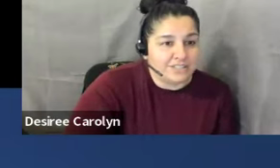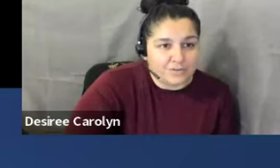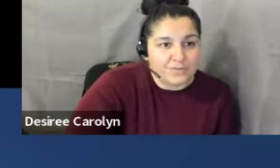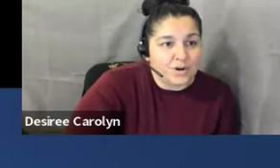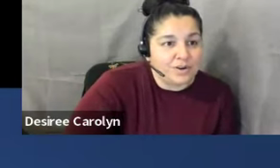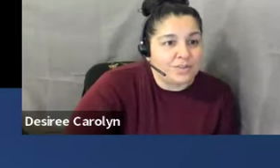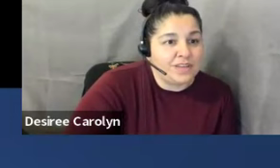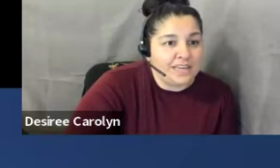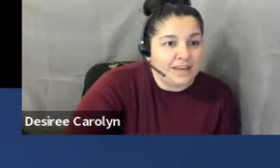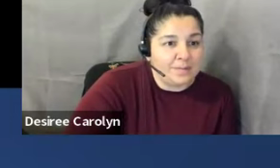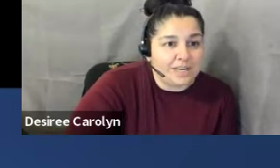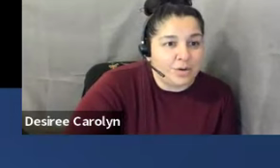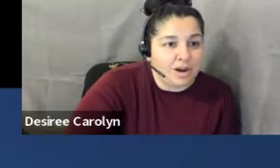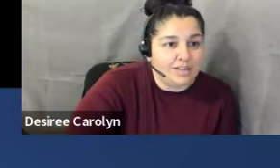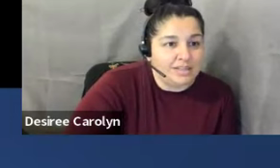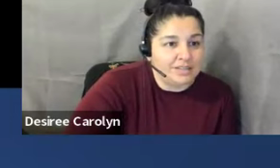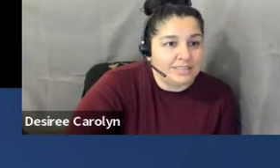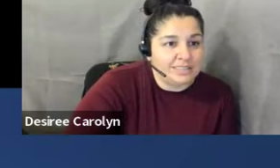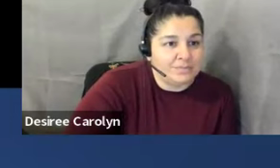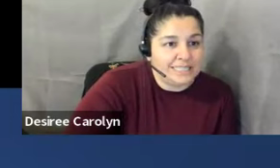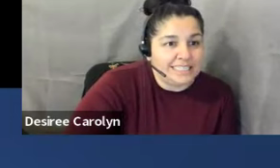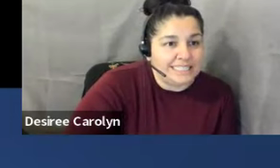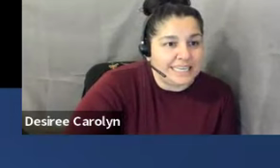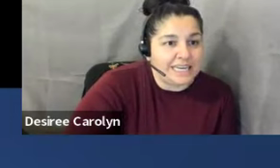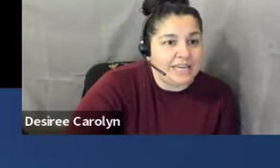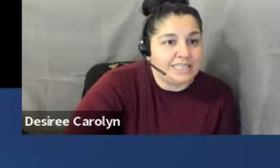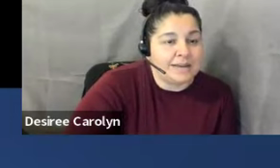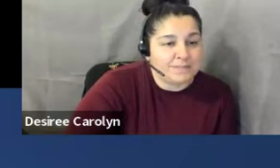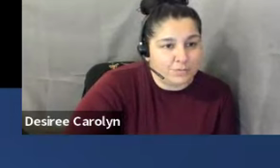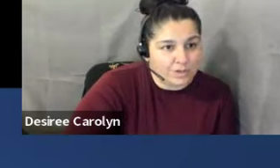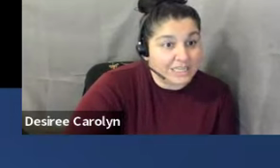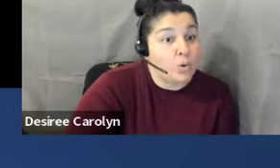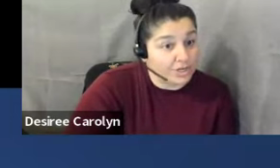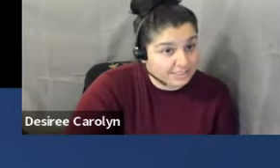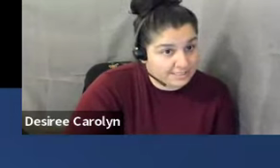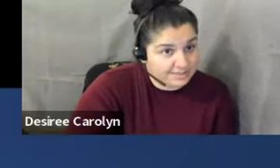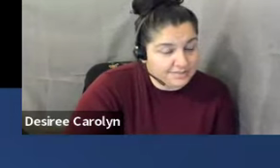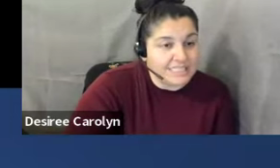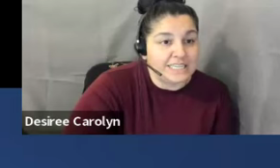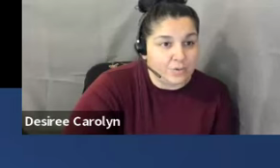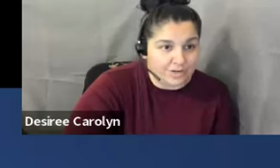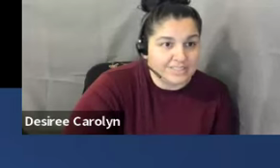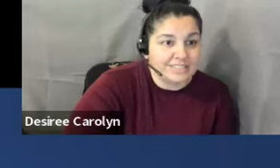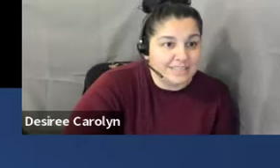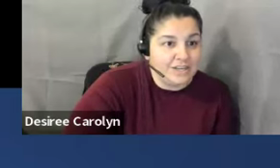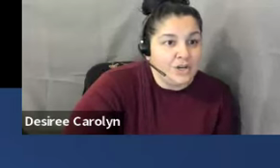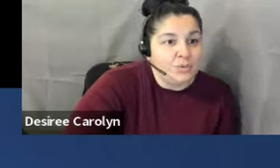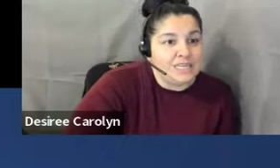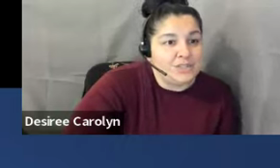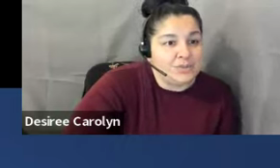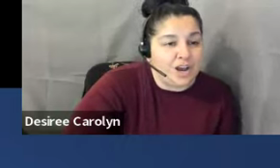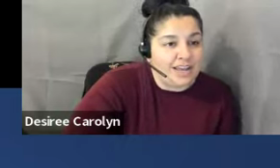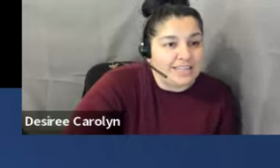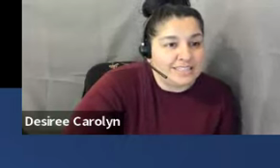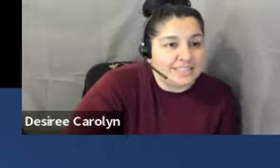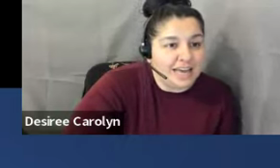meetings and so forth that go on within DC, except for the courts, DC courts. We